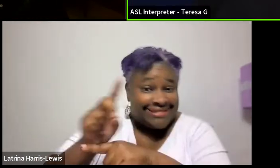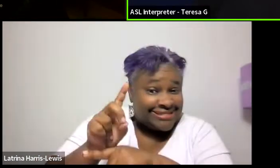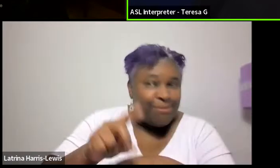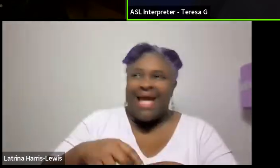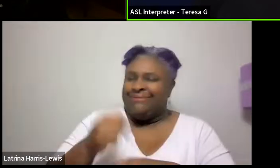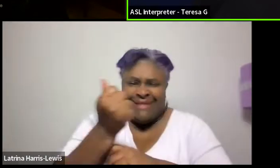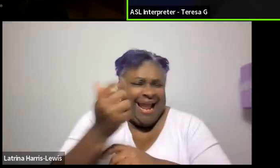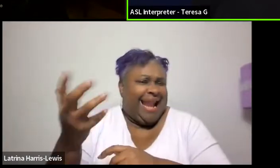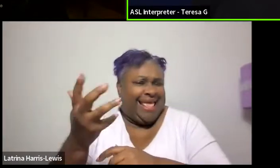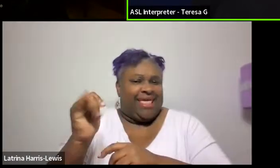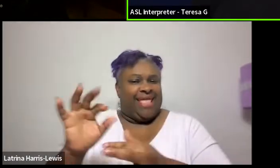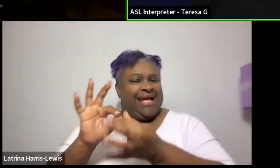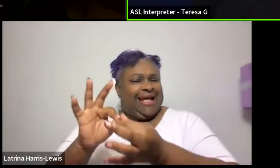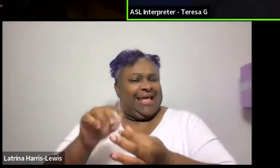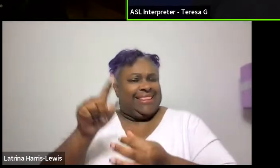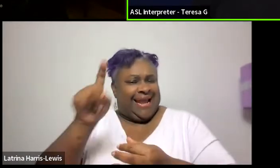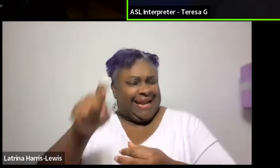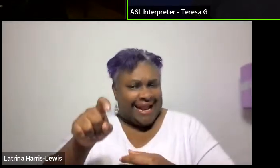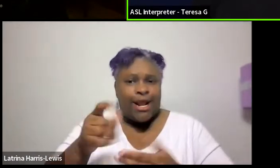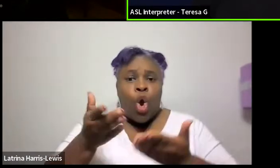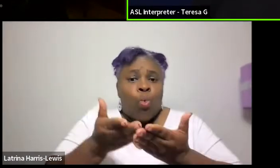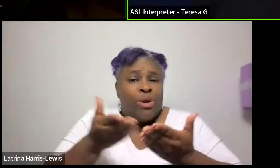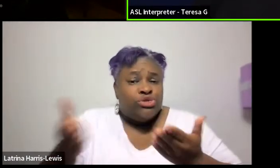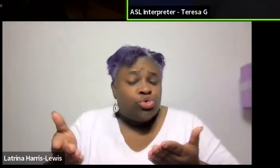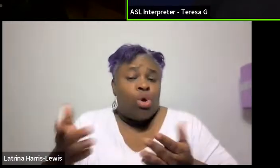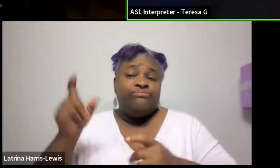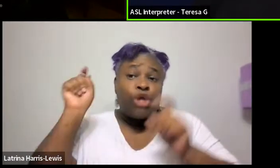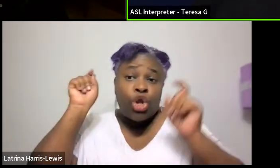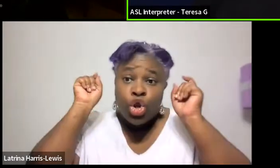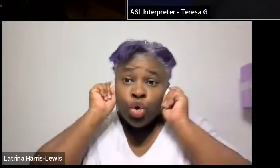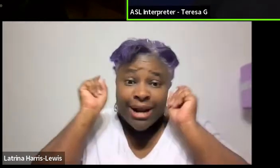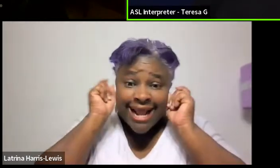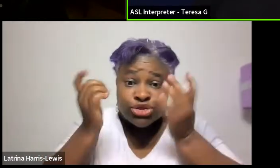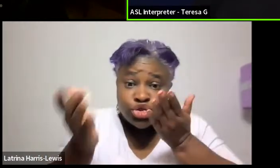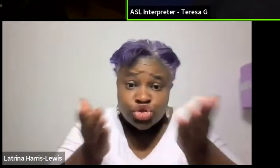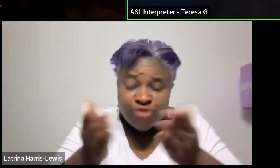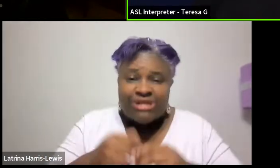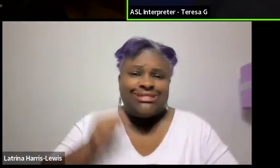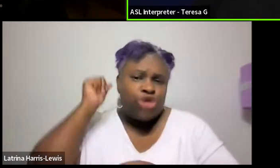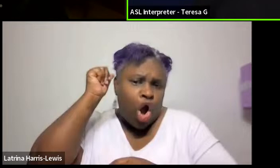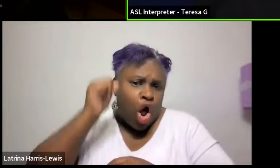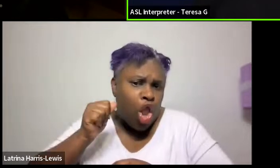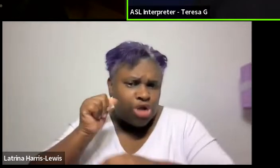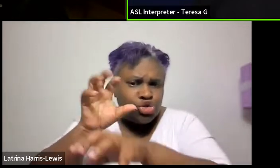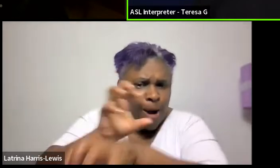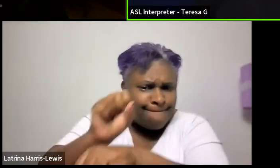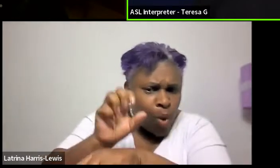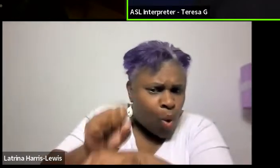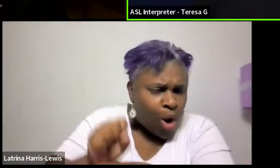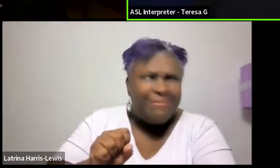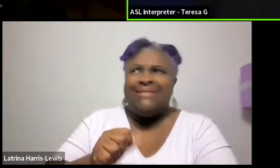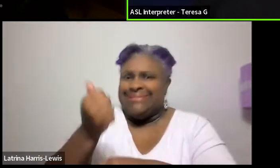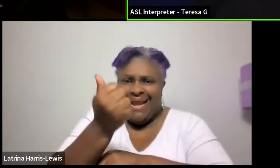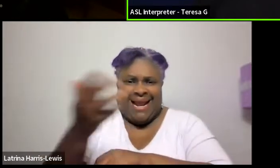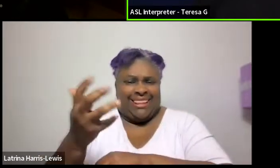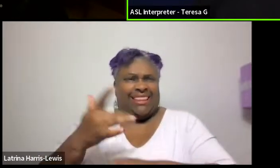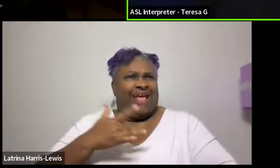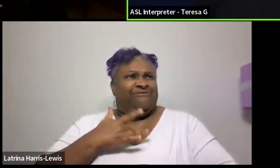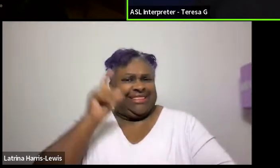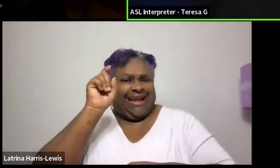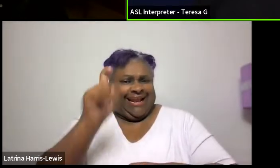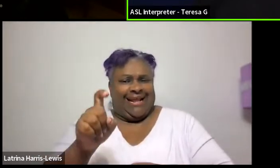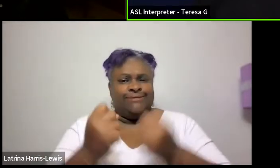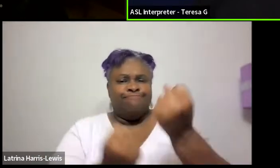be in education, in life, in home, whatever is needed. We provide resources for hearing aid